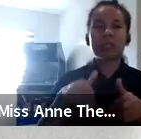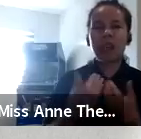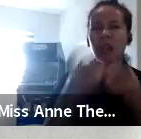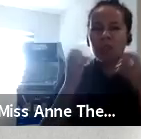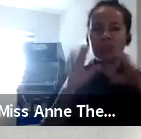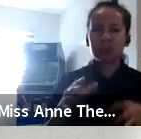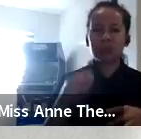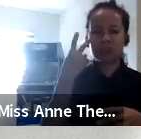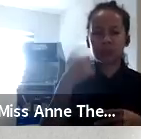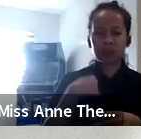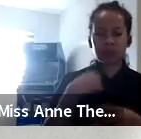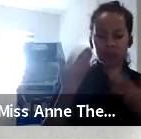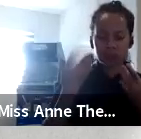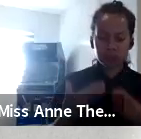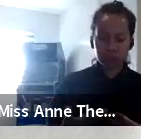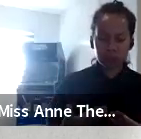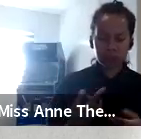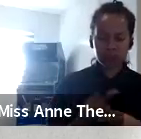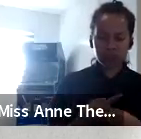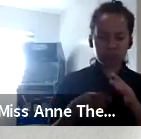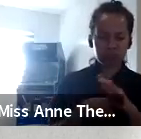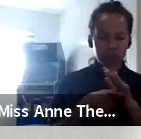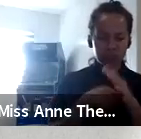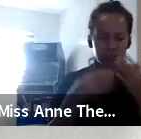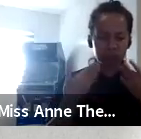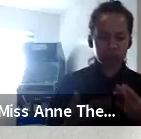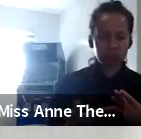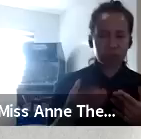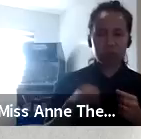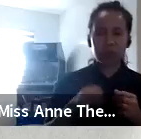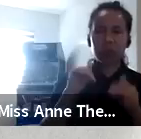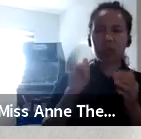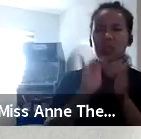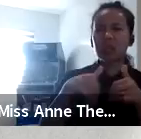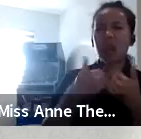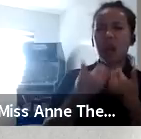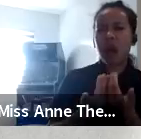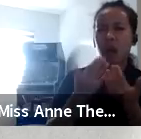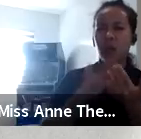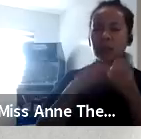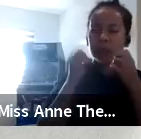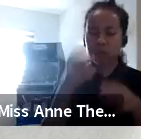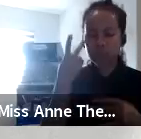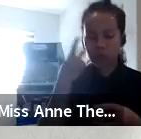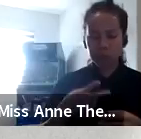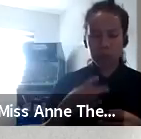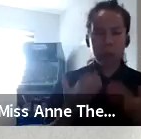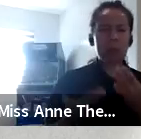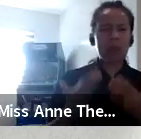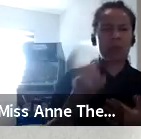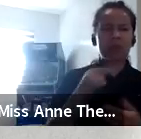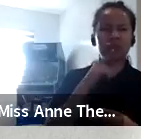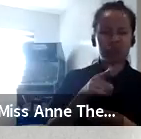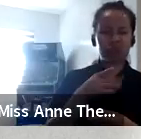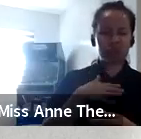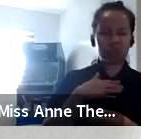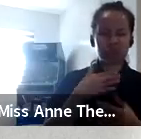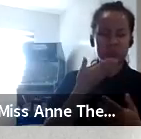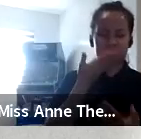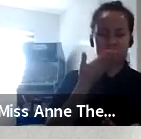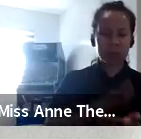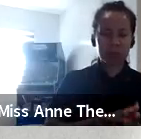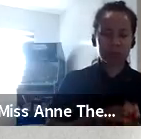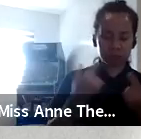me, this is how ma'am sees me, this is how sir described me, maybe I'm really that person. So instead